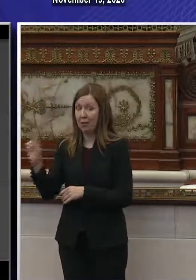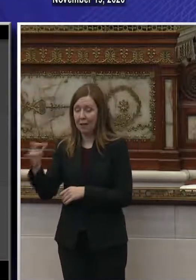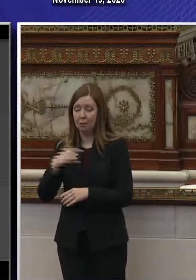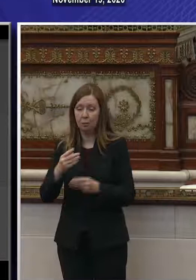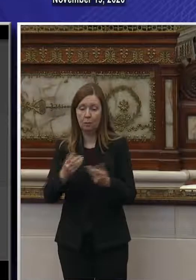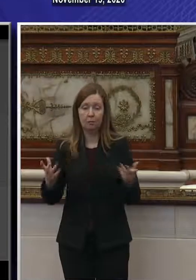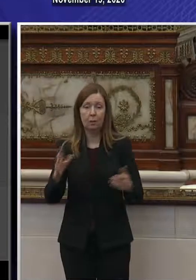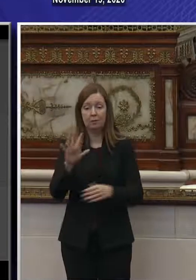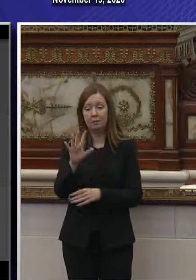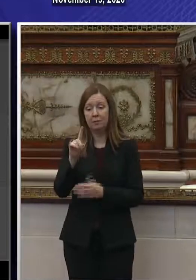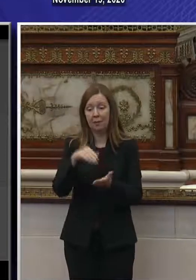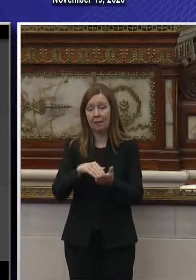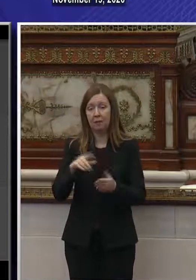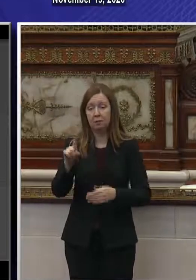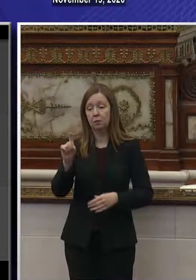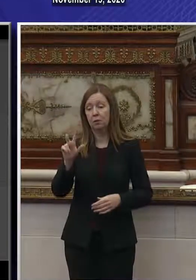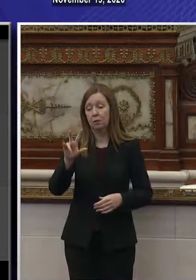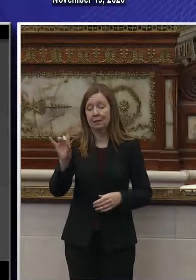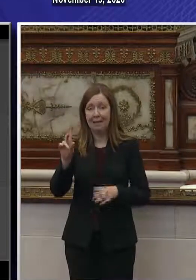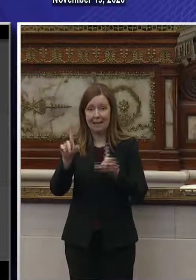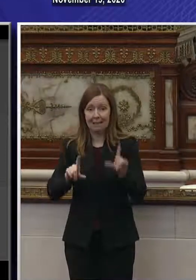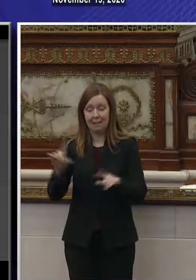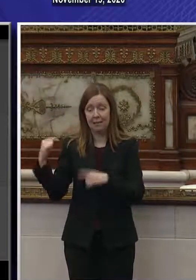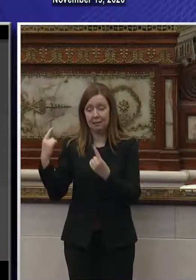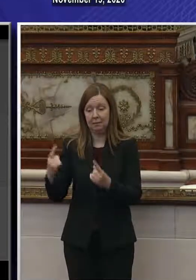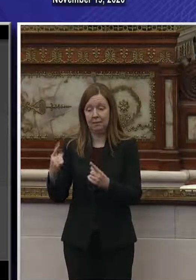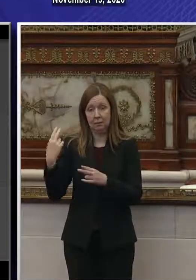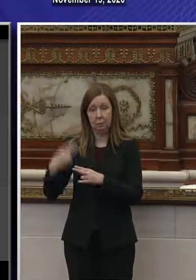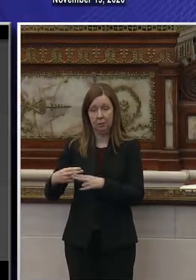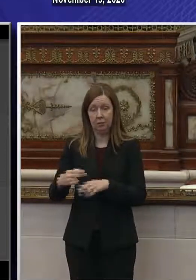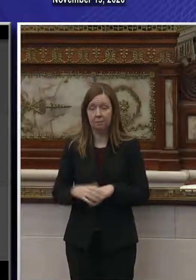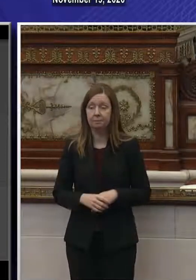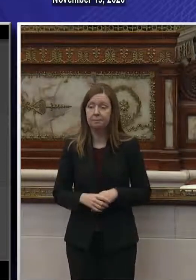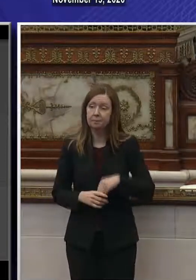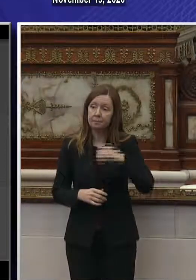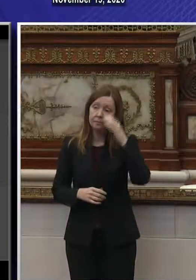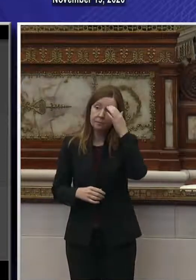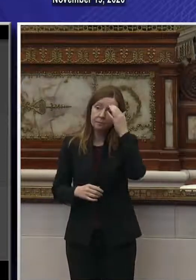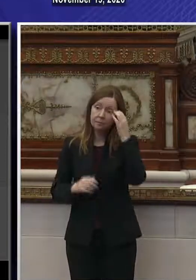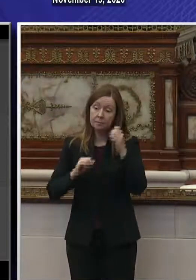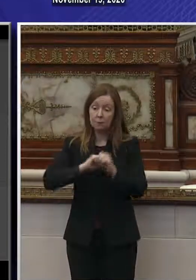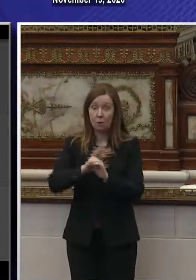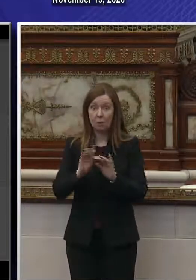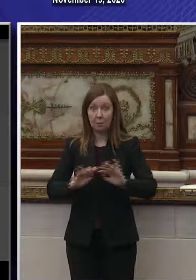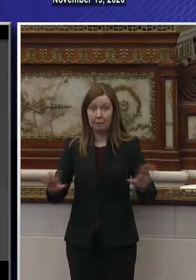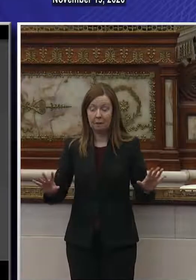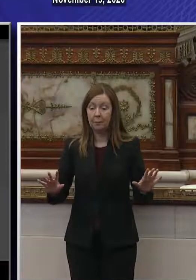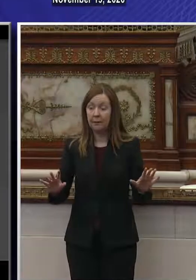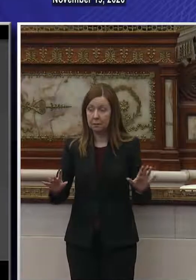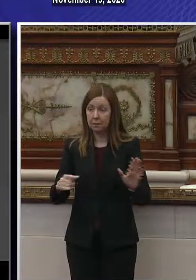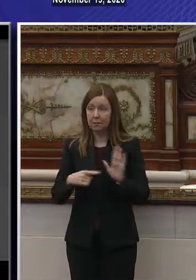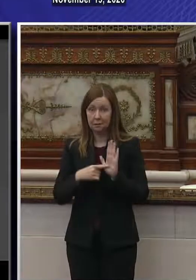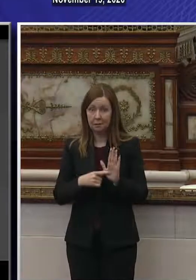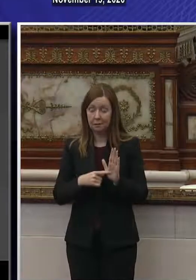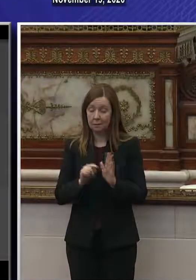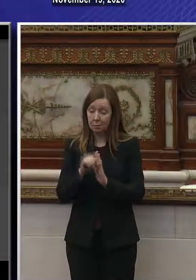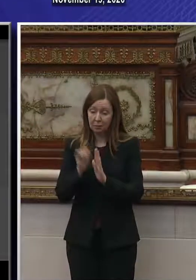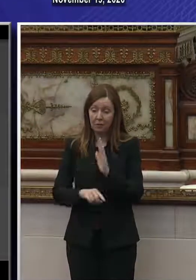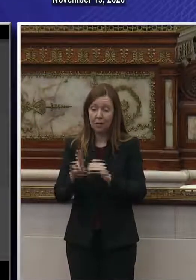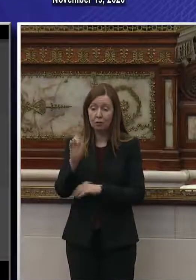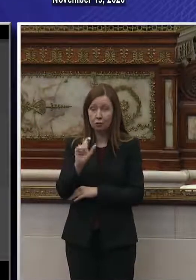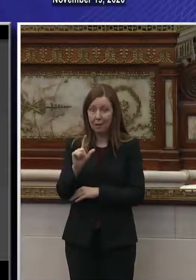performed 51,138 tests since the beginning of the pandemic. The COVID pandemic has highlighted profound racial